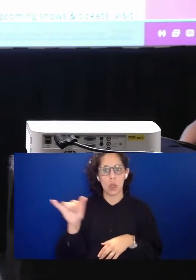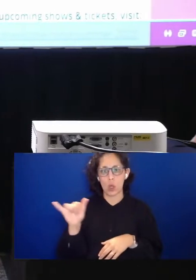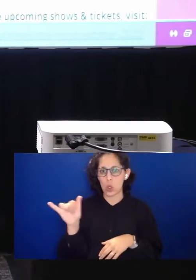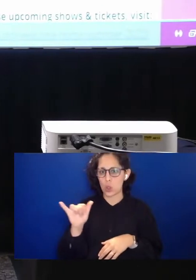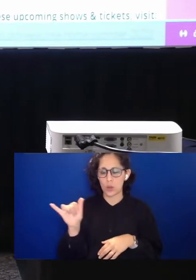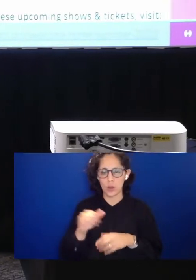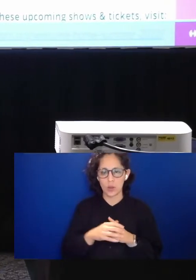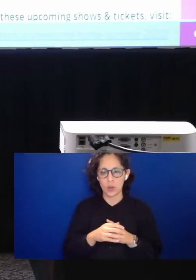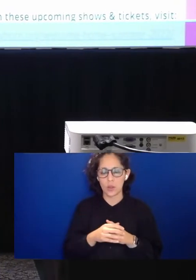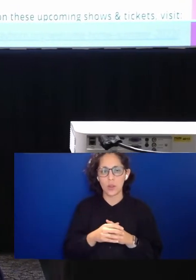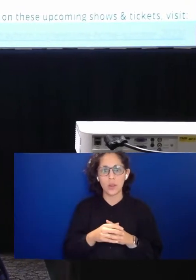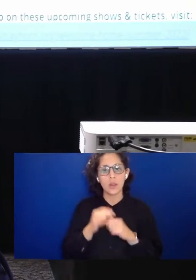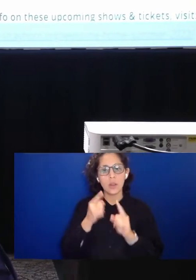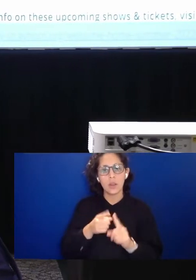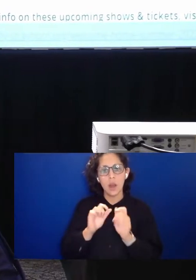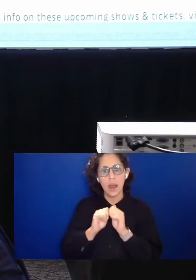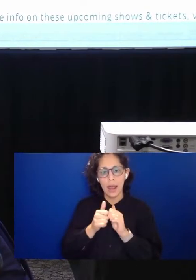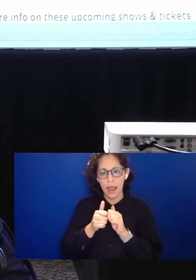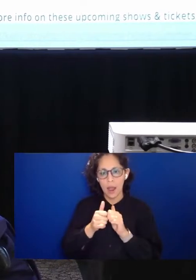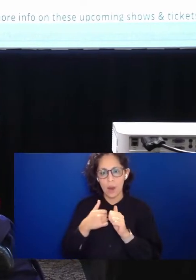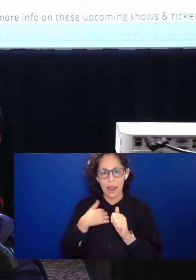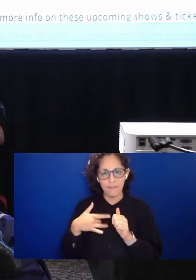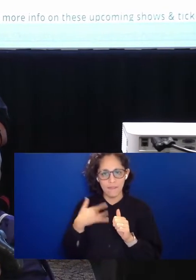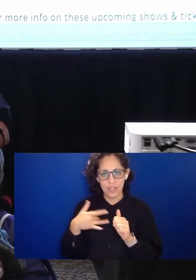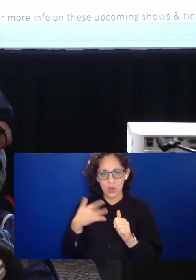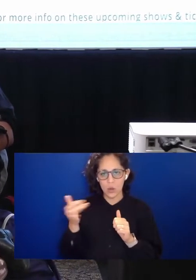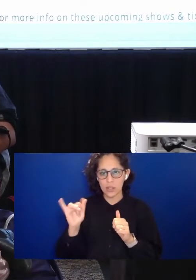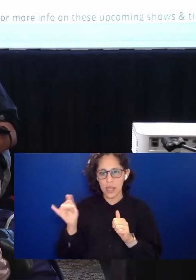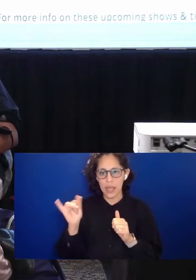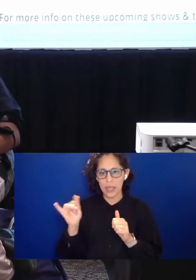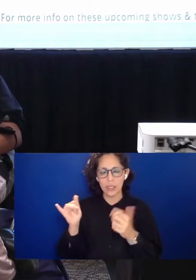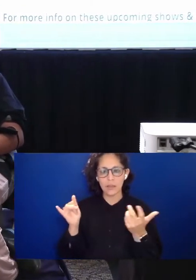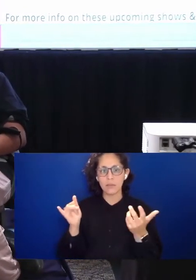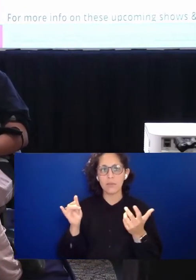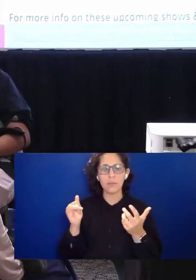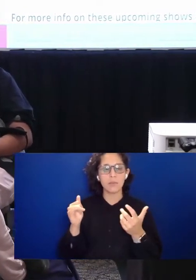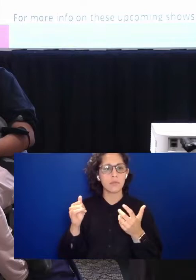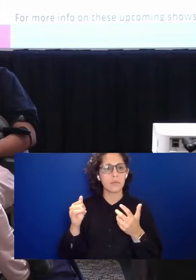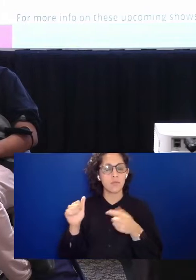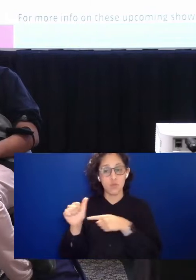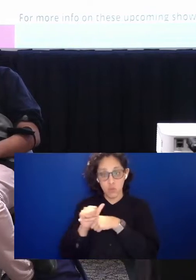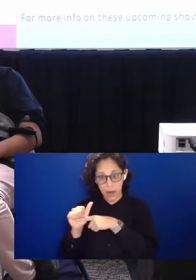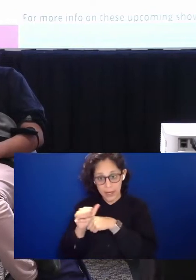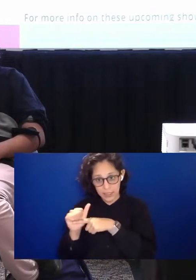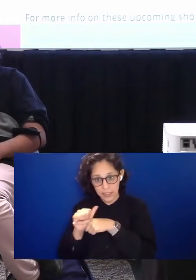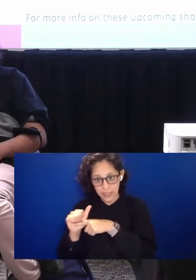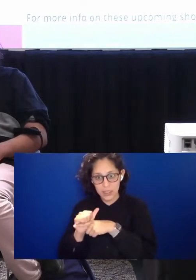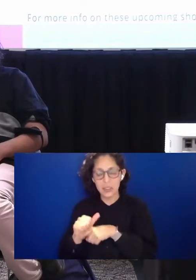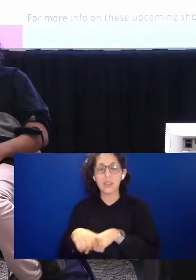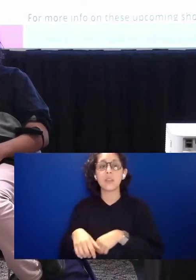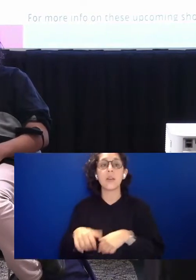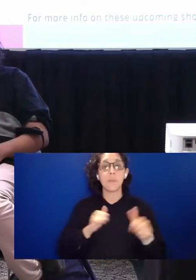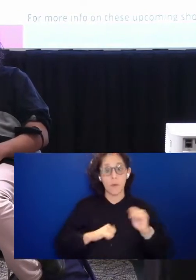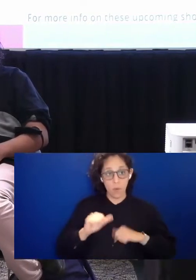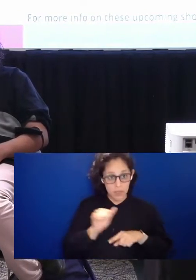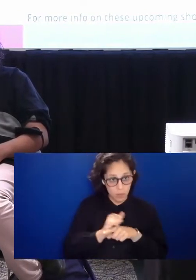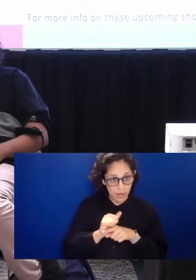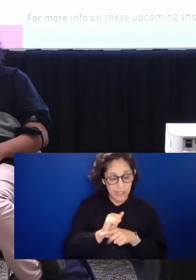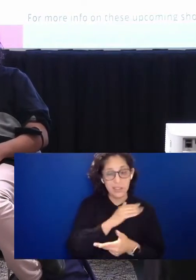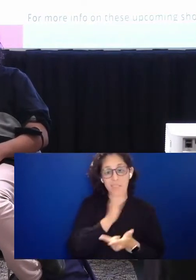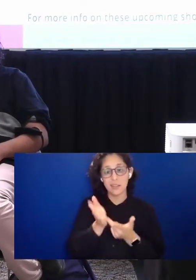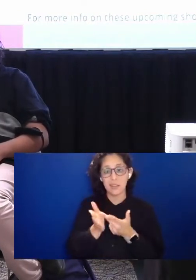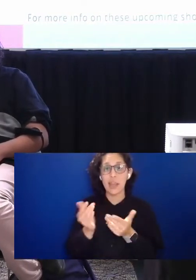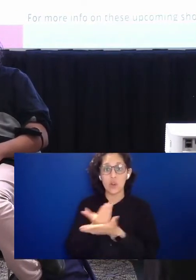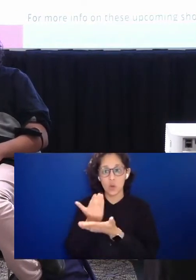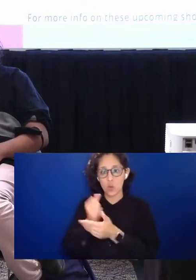specifically the way that I feel like devising practice or contemporary performance practice and new work